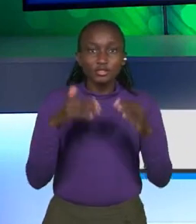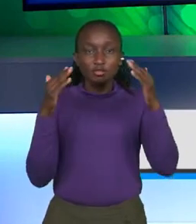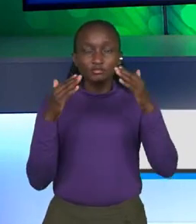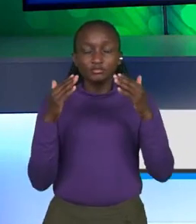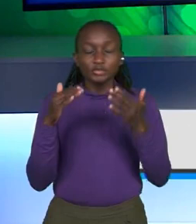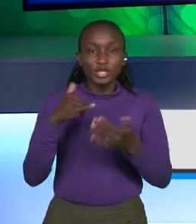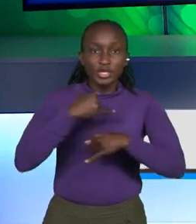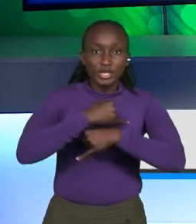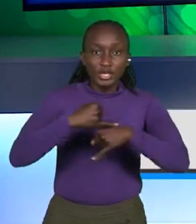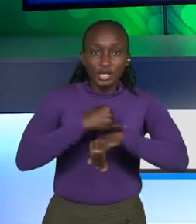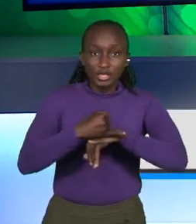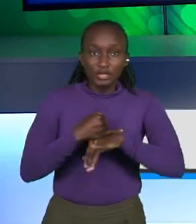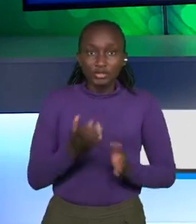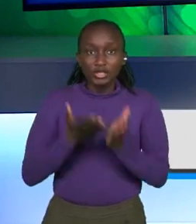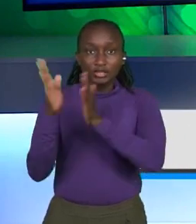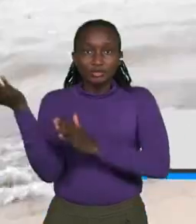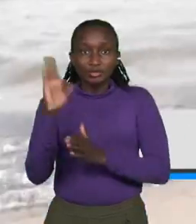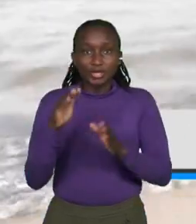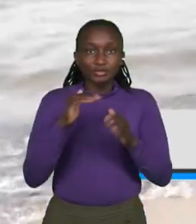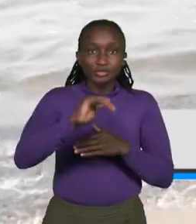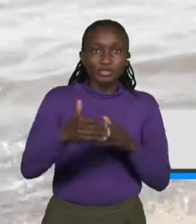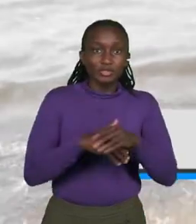were ferried back to the mainland in the morning.